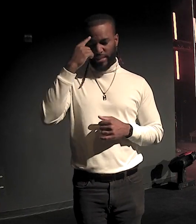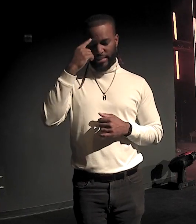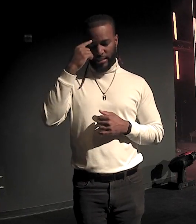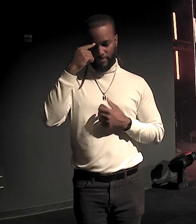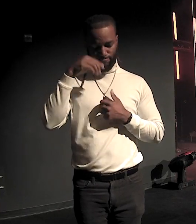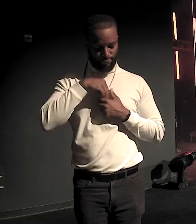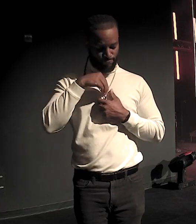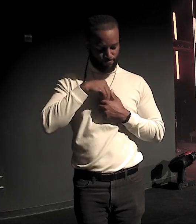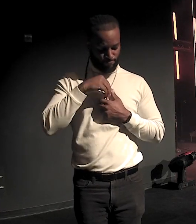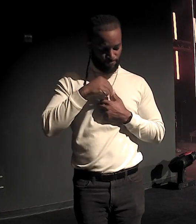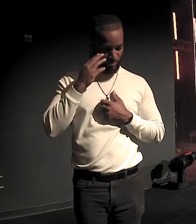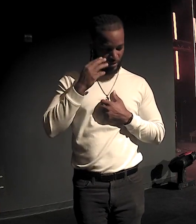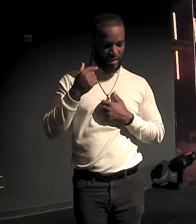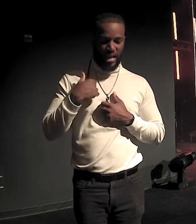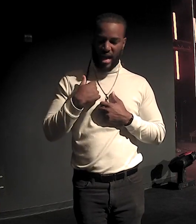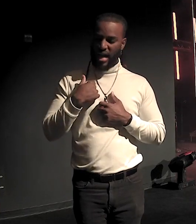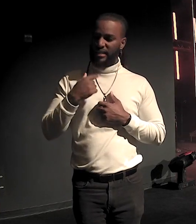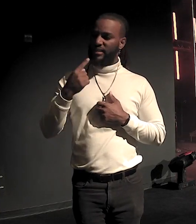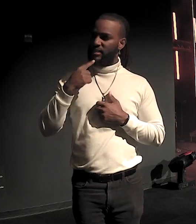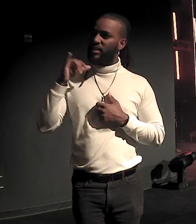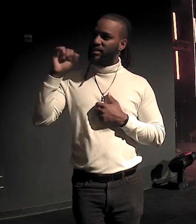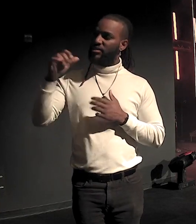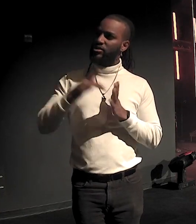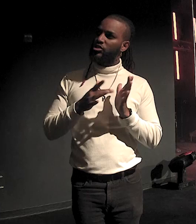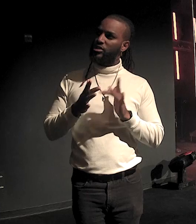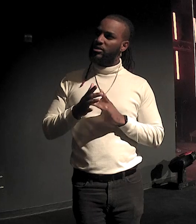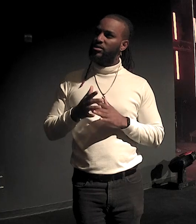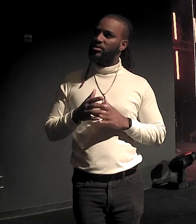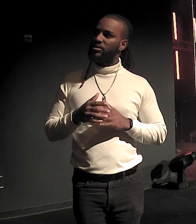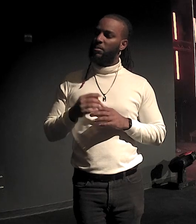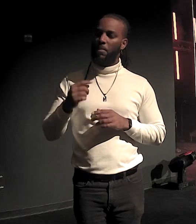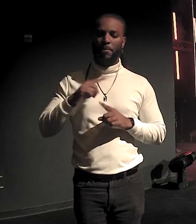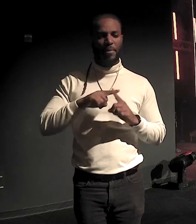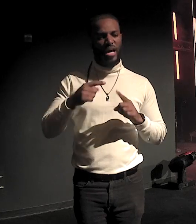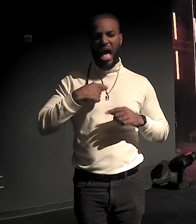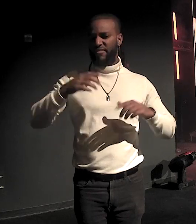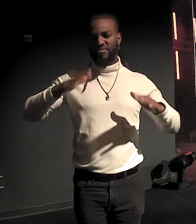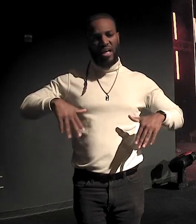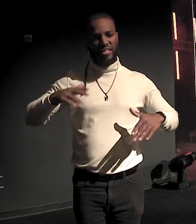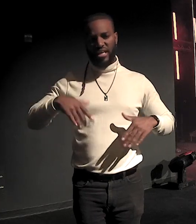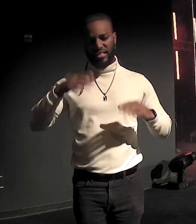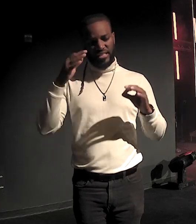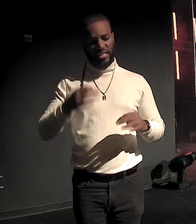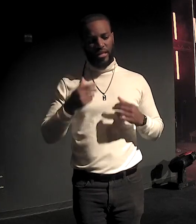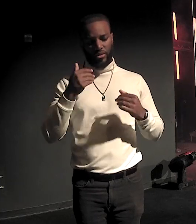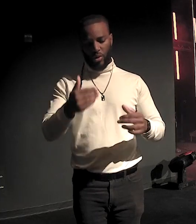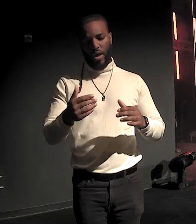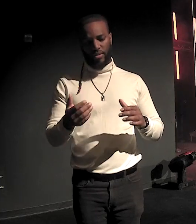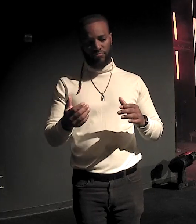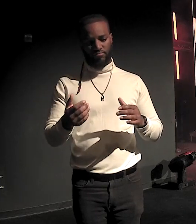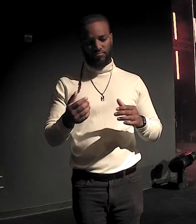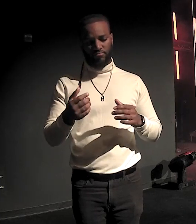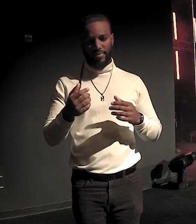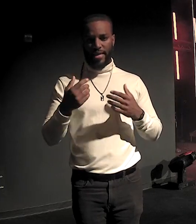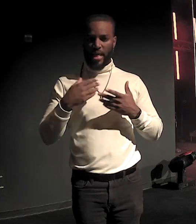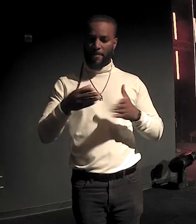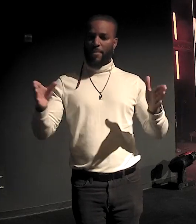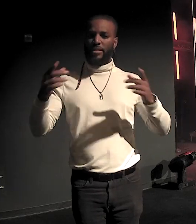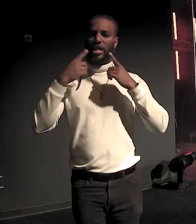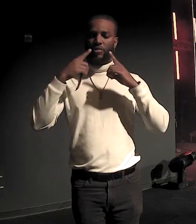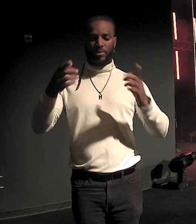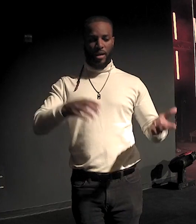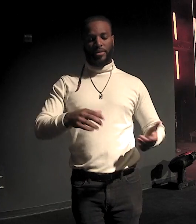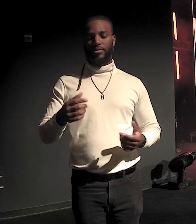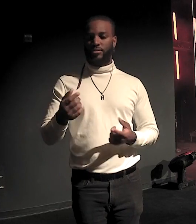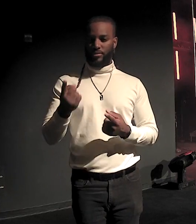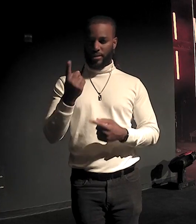yourself, like, you know what? I've said yes to Jesus, and I have not yet made that public declaration. I want you to